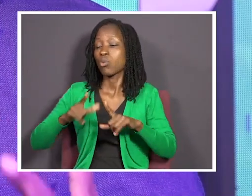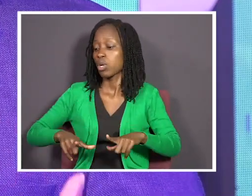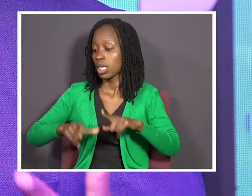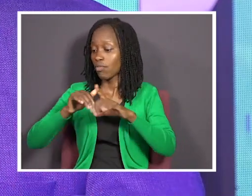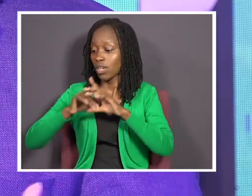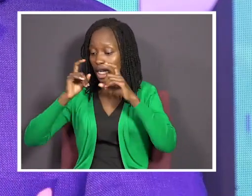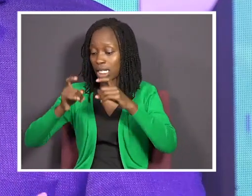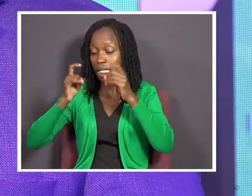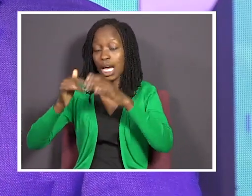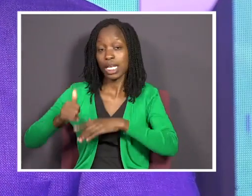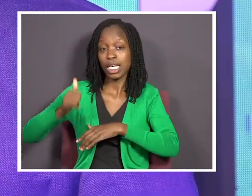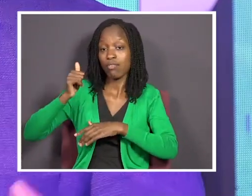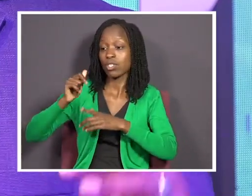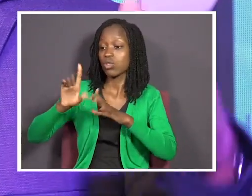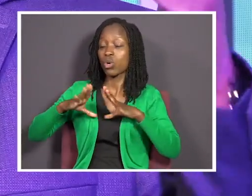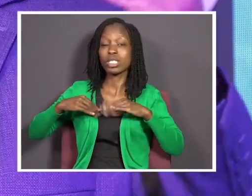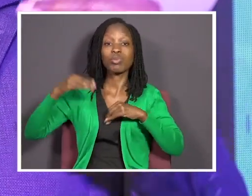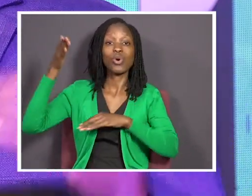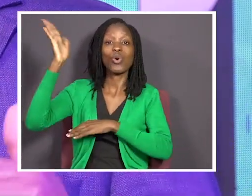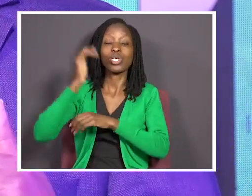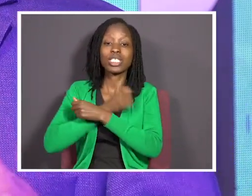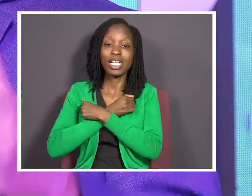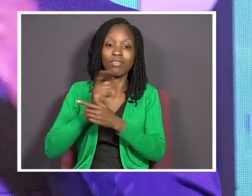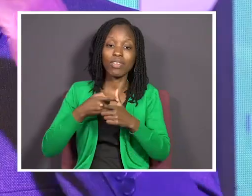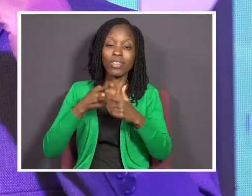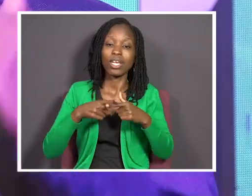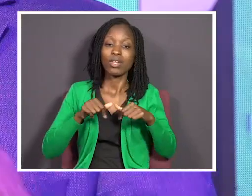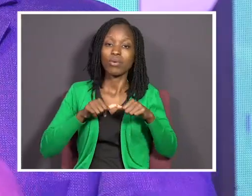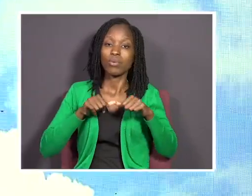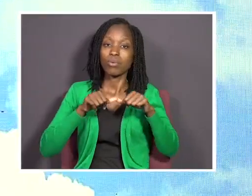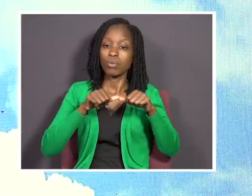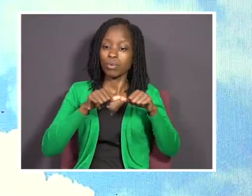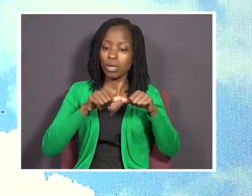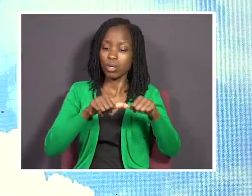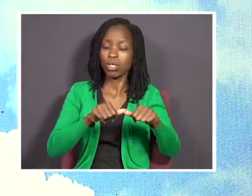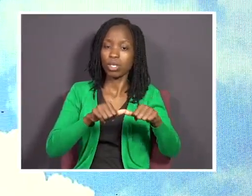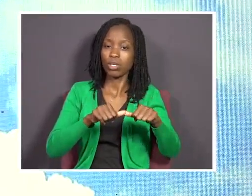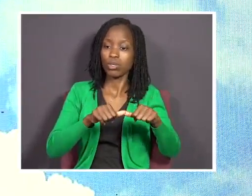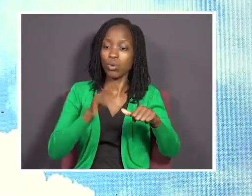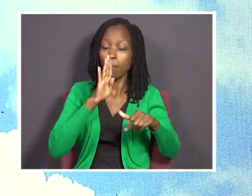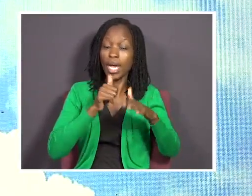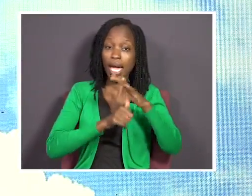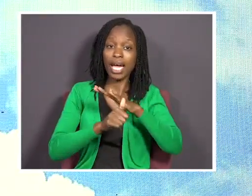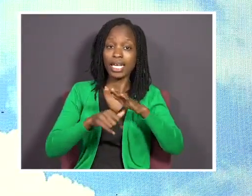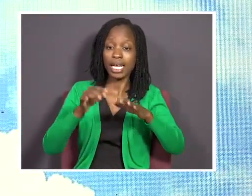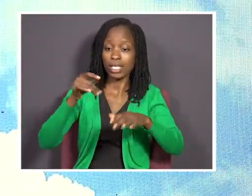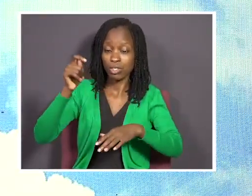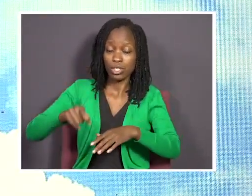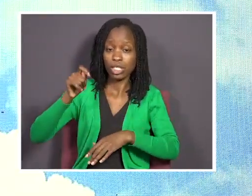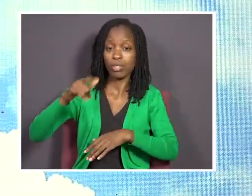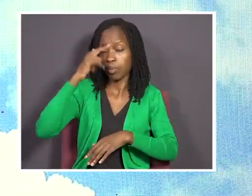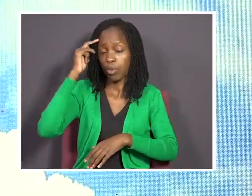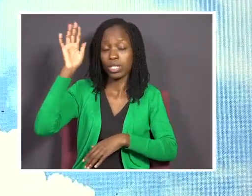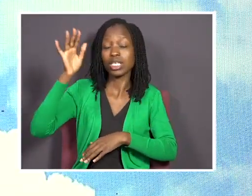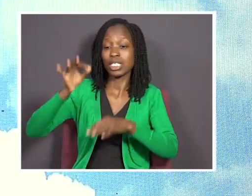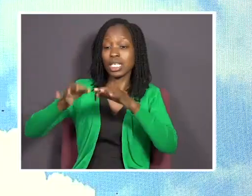we refuse to respond to his love, then we remain under judgment, or because he is a just God and he